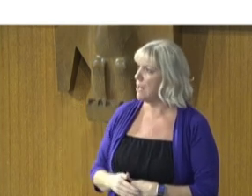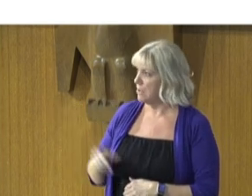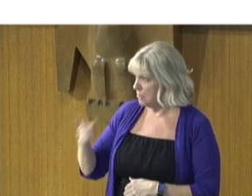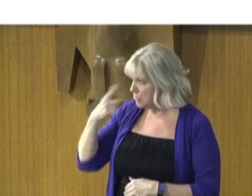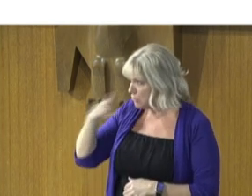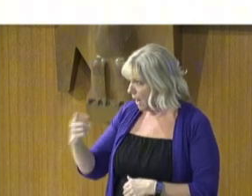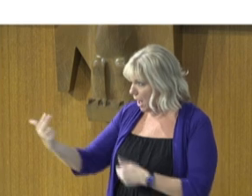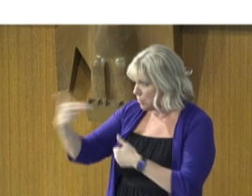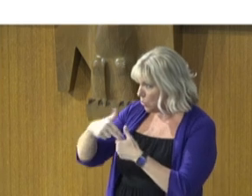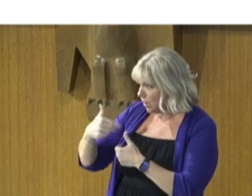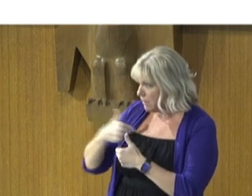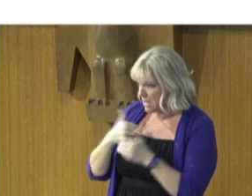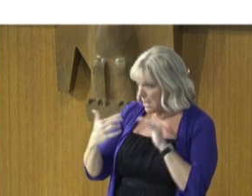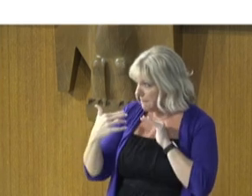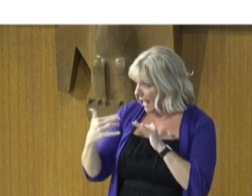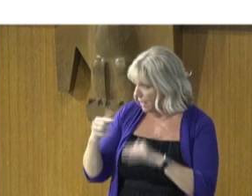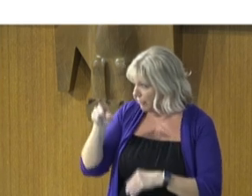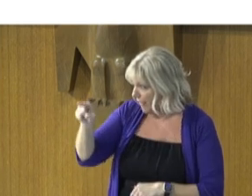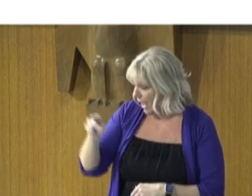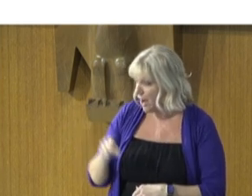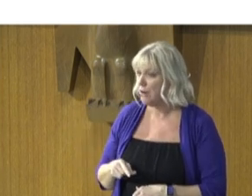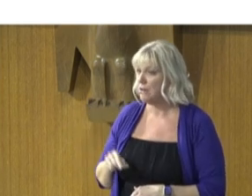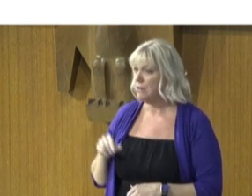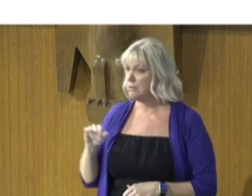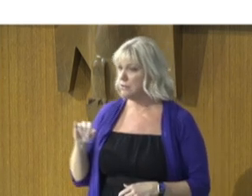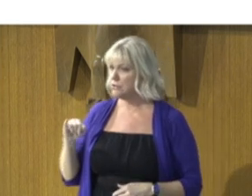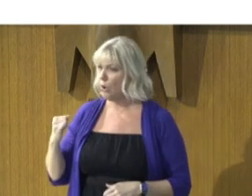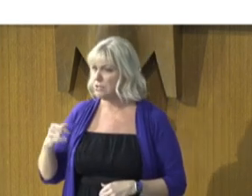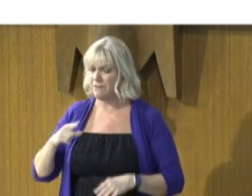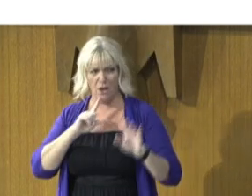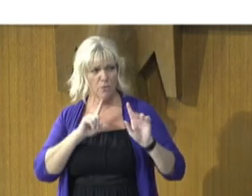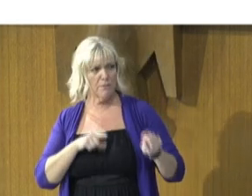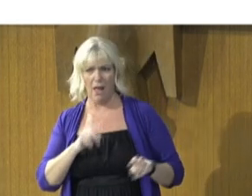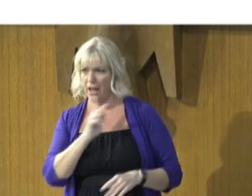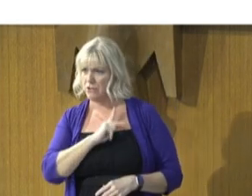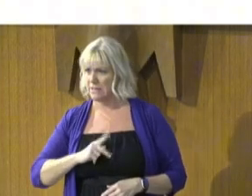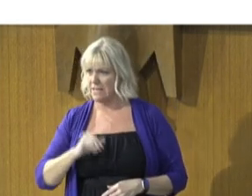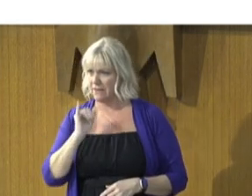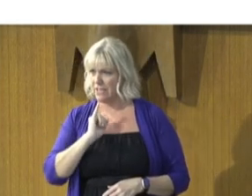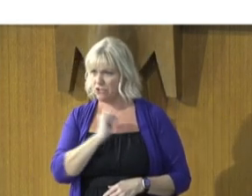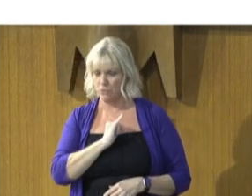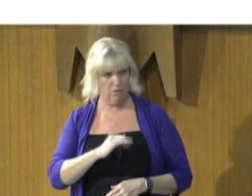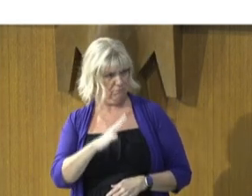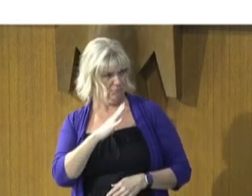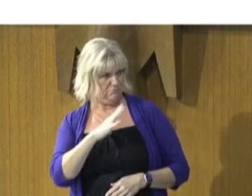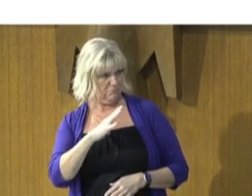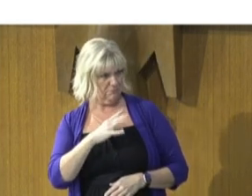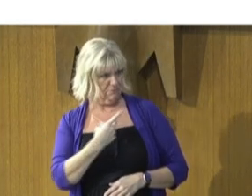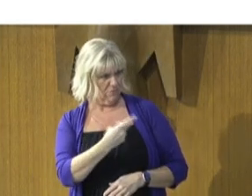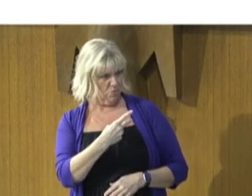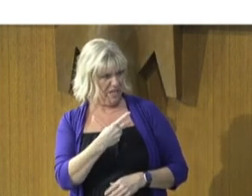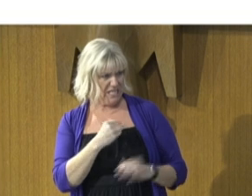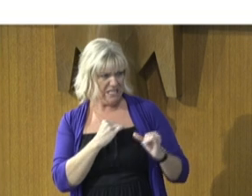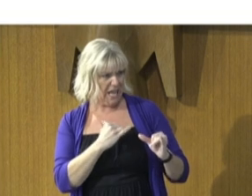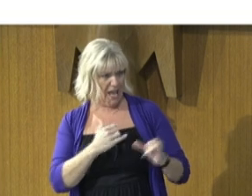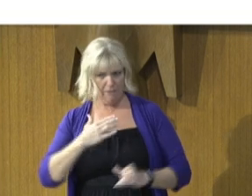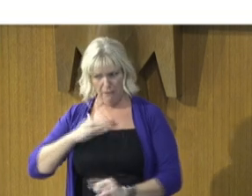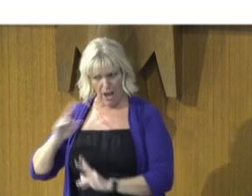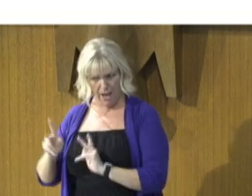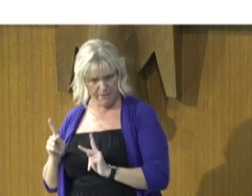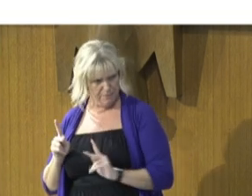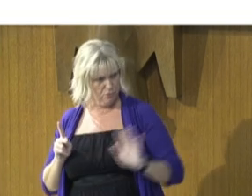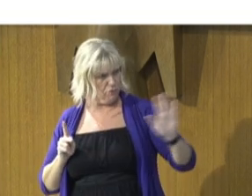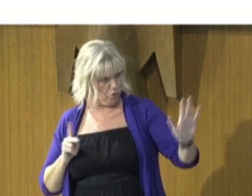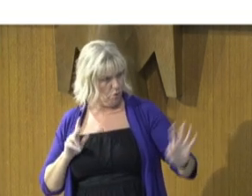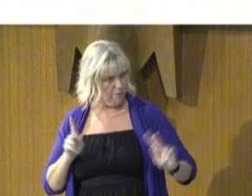at Ramoth-Gilead?" Jehoshaphat replied to the king of Israel, "I am as you are. My people are your people.